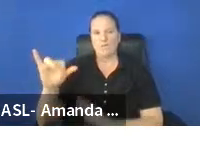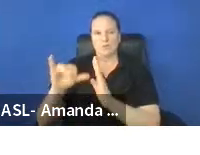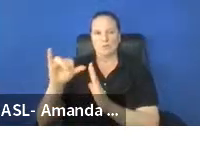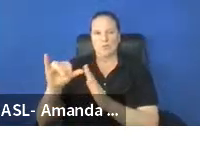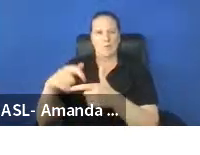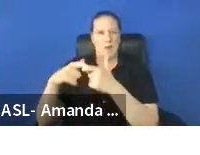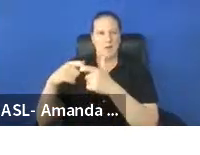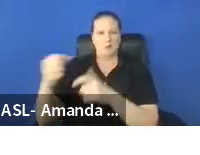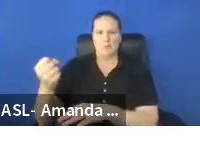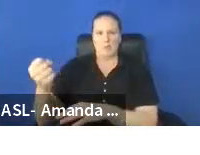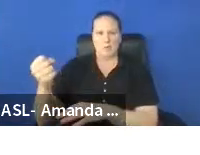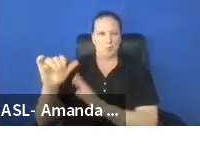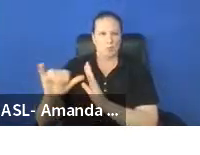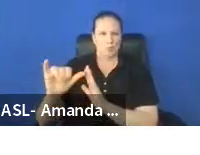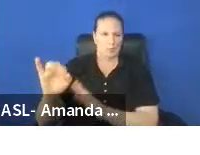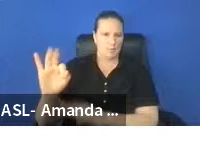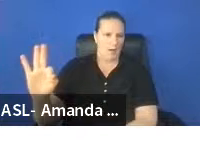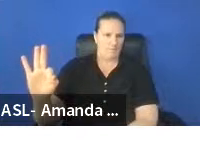for now.